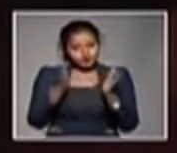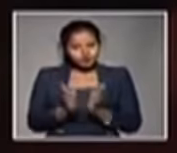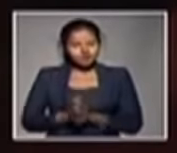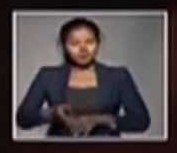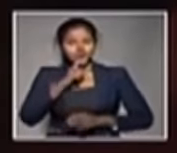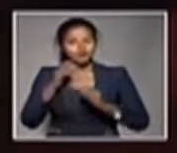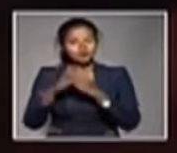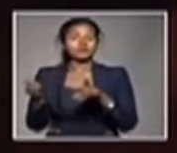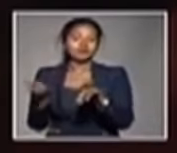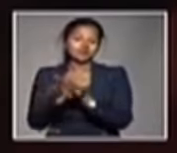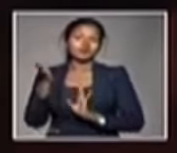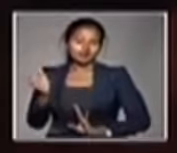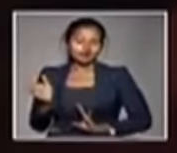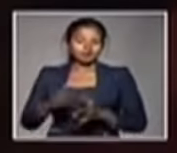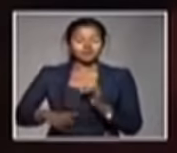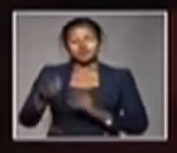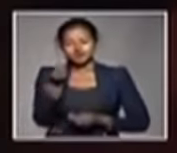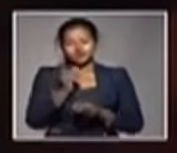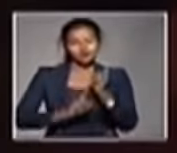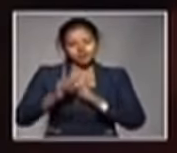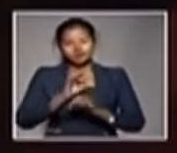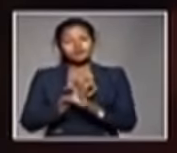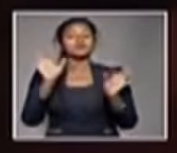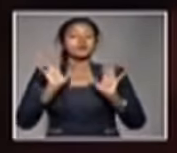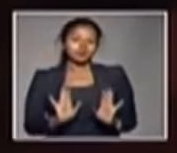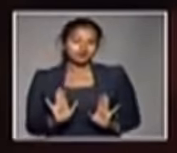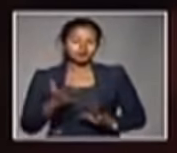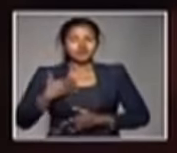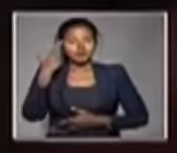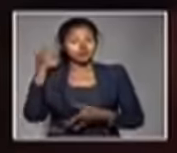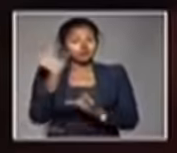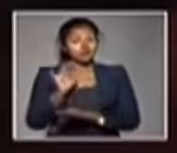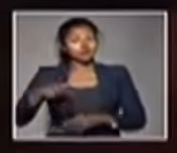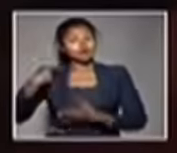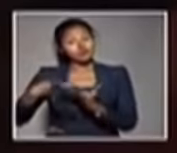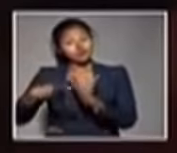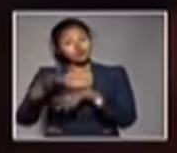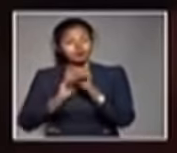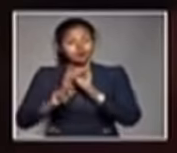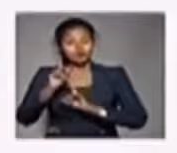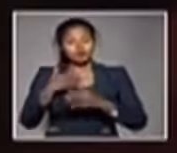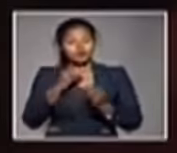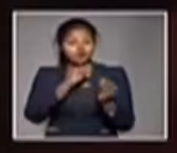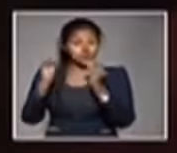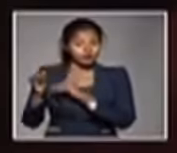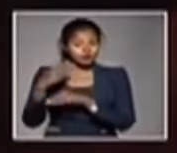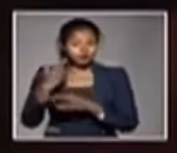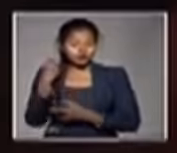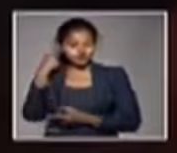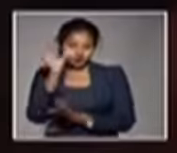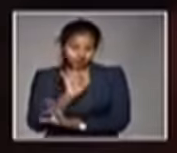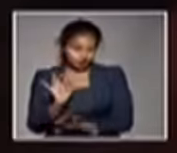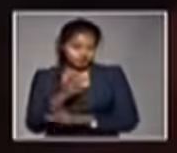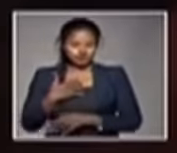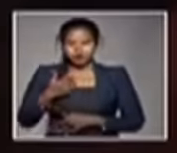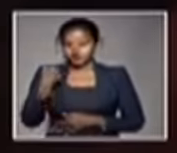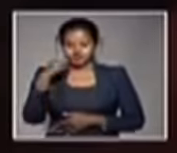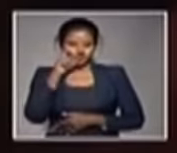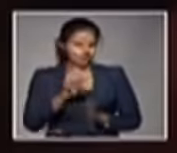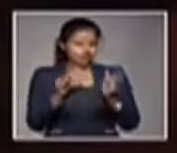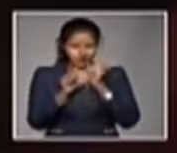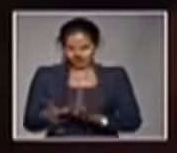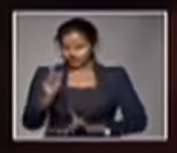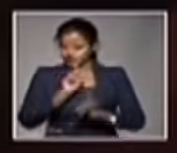had. Only a few conversations were leaked. We don't know the other area on which they exerted their influence. I am not trying to criticize the